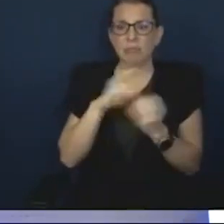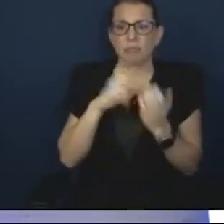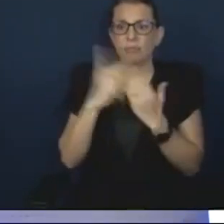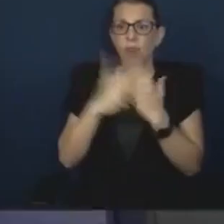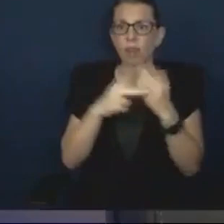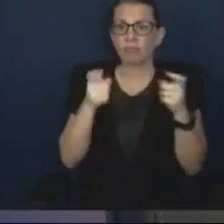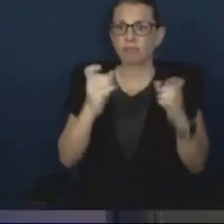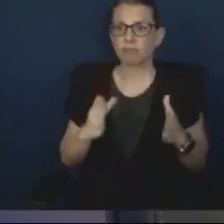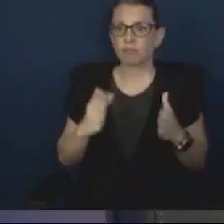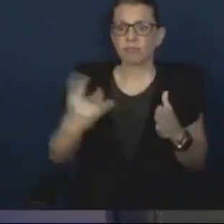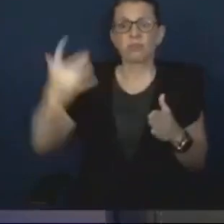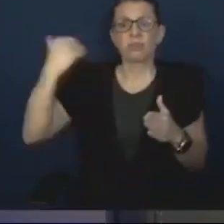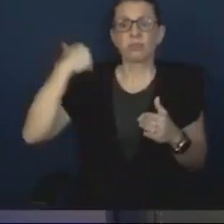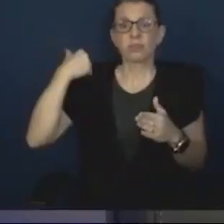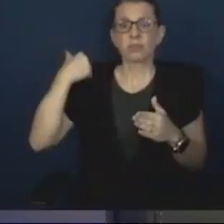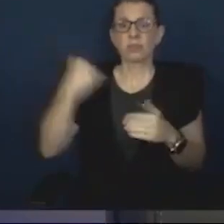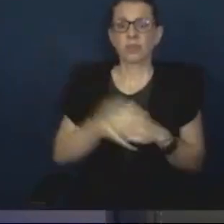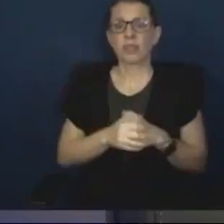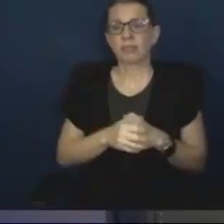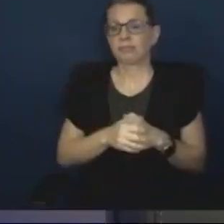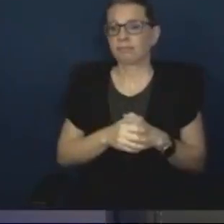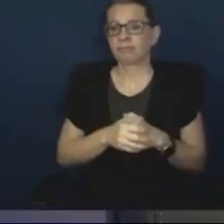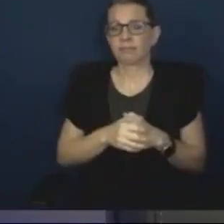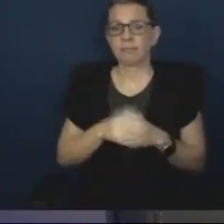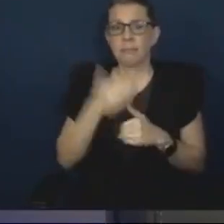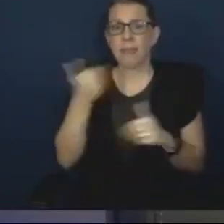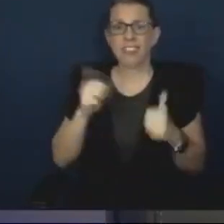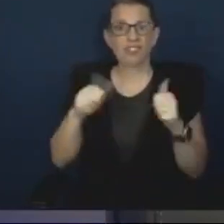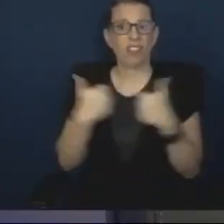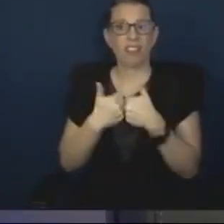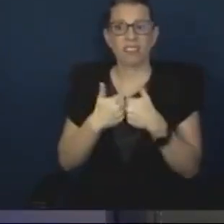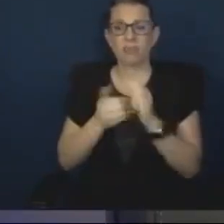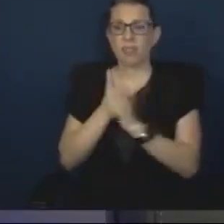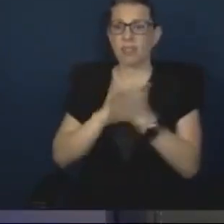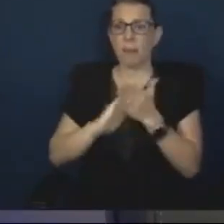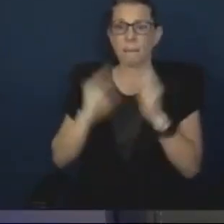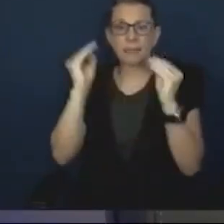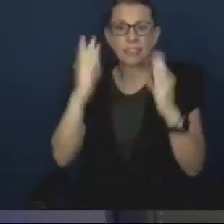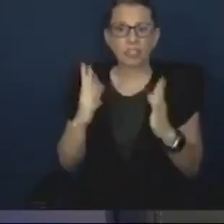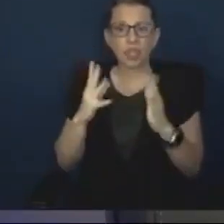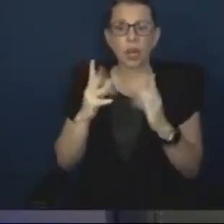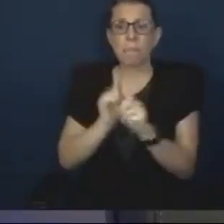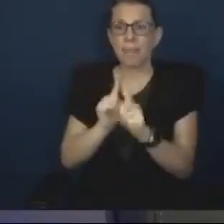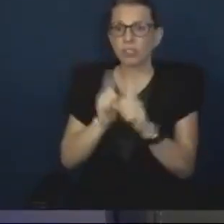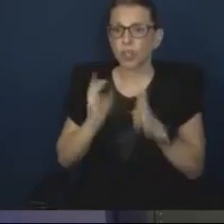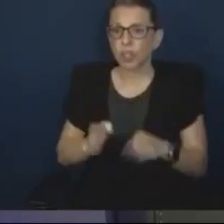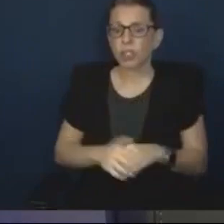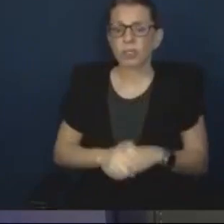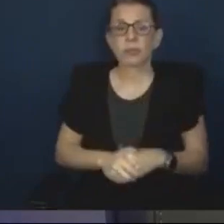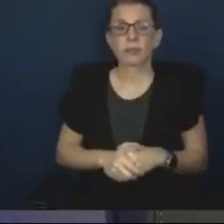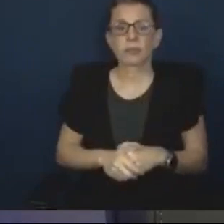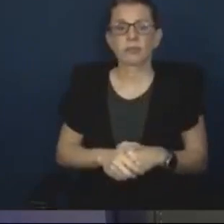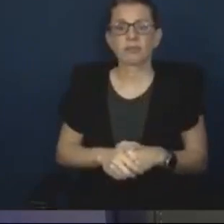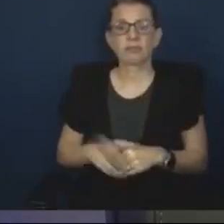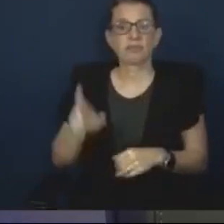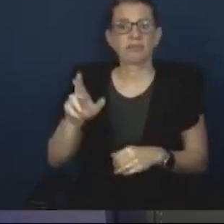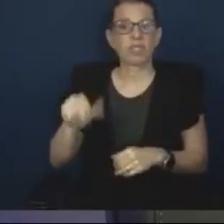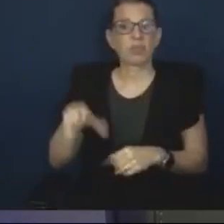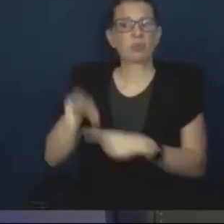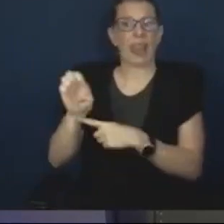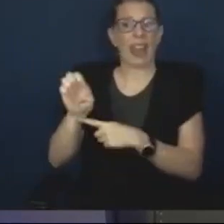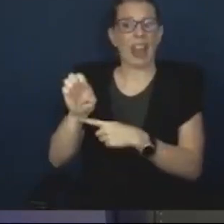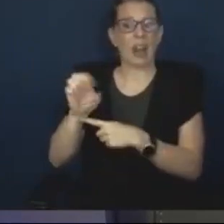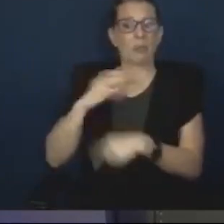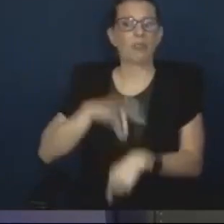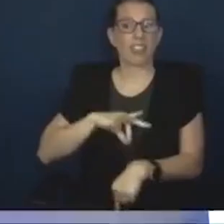one of the best jobs I ever had because you do get to be a teacher and mentor, and that is a rare privilege, I believe. Yeah, and